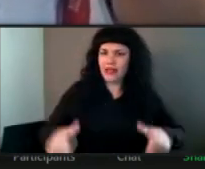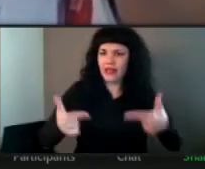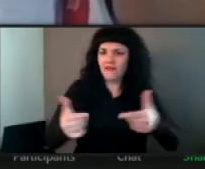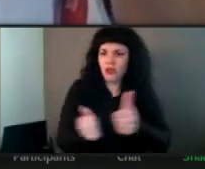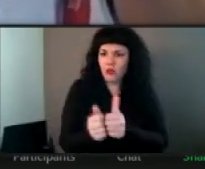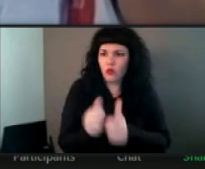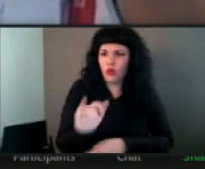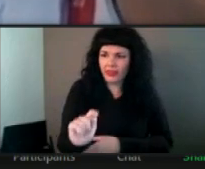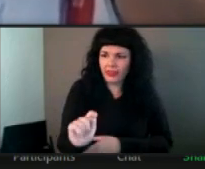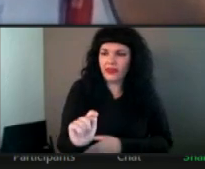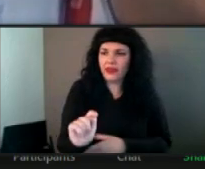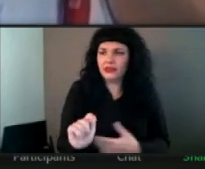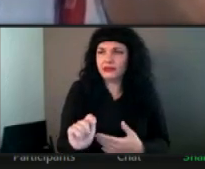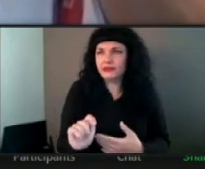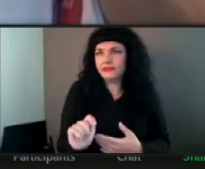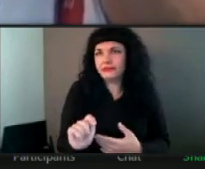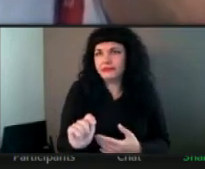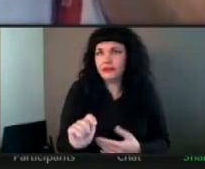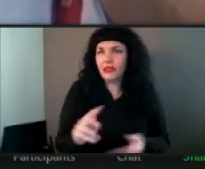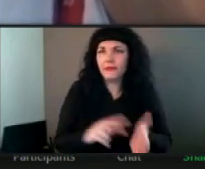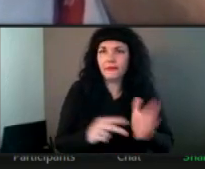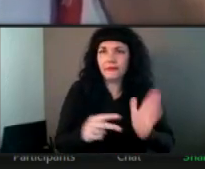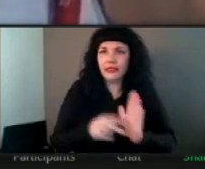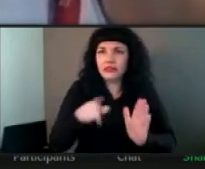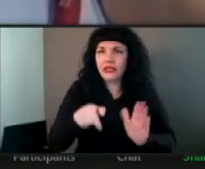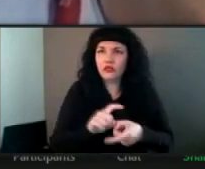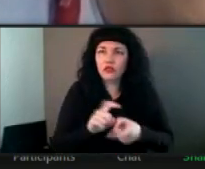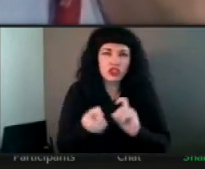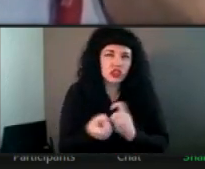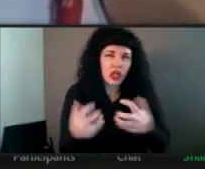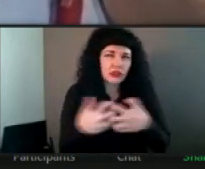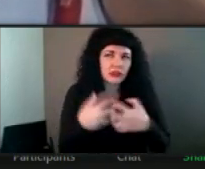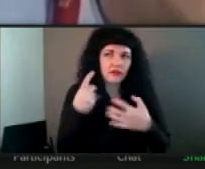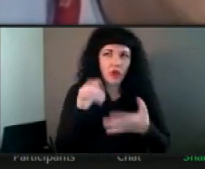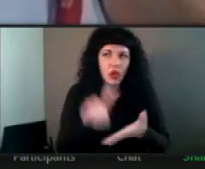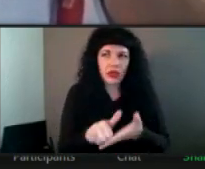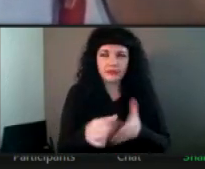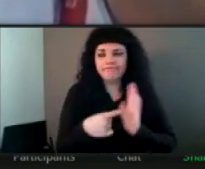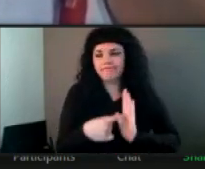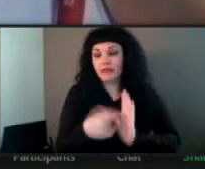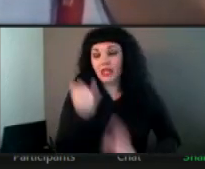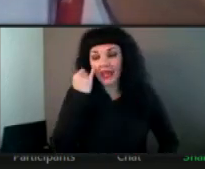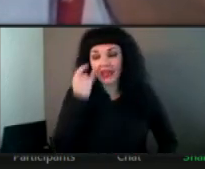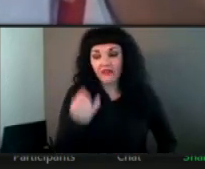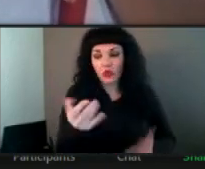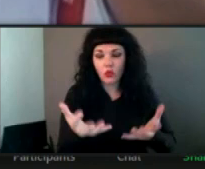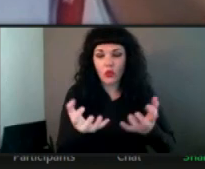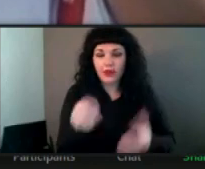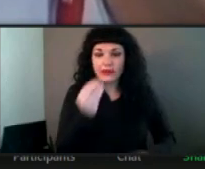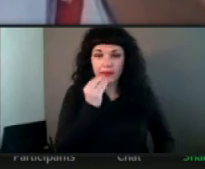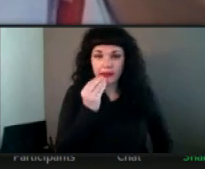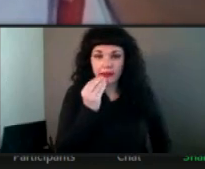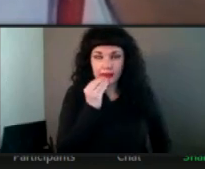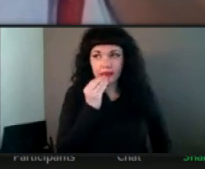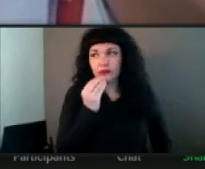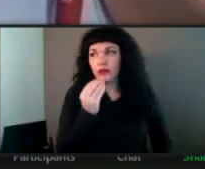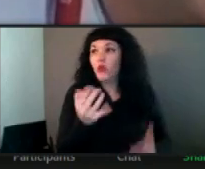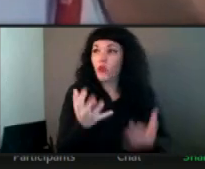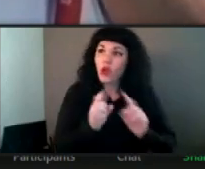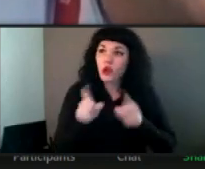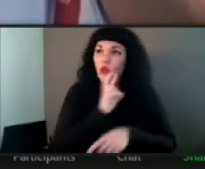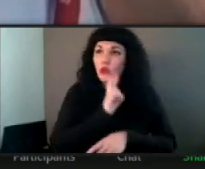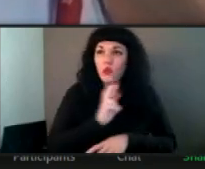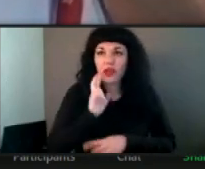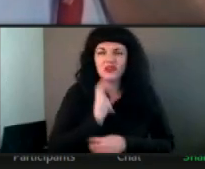adjusting for it. For instance, if you want to eat outside or eat at a restaurant, let's say if you don't want to